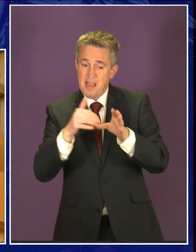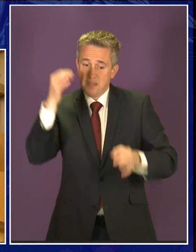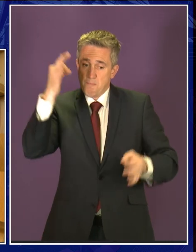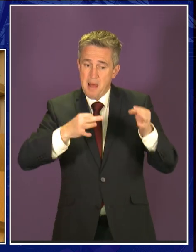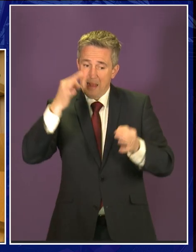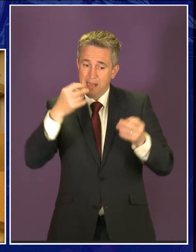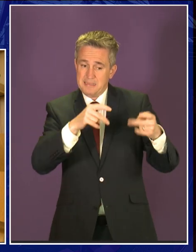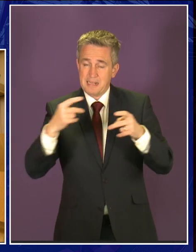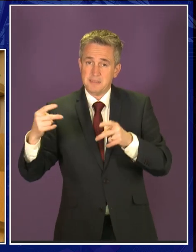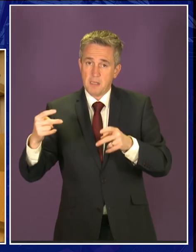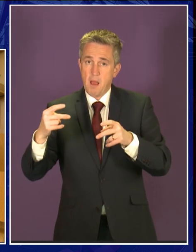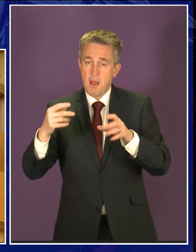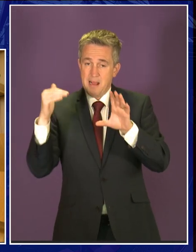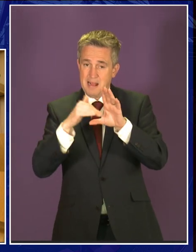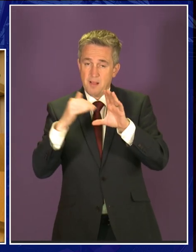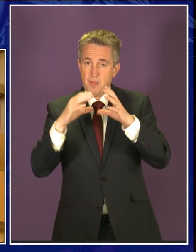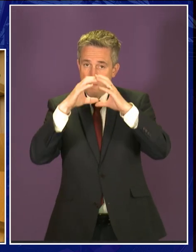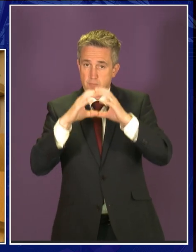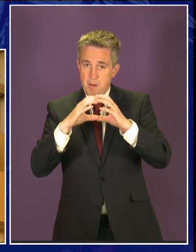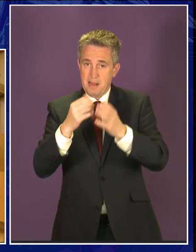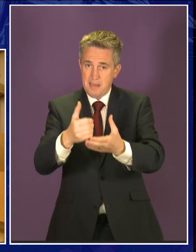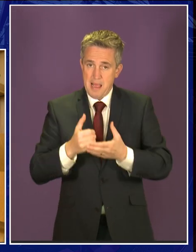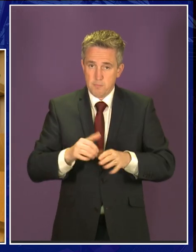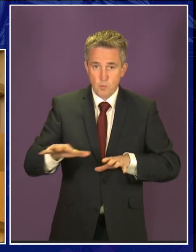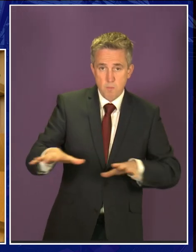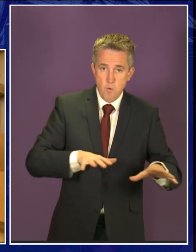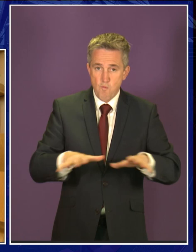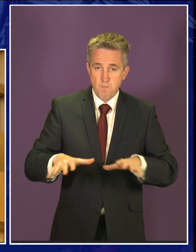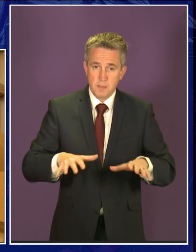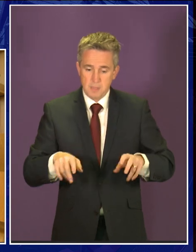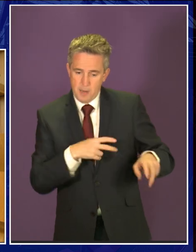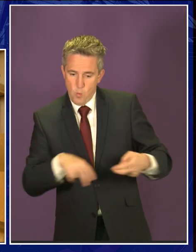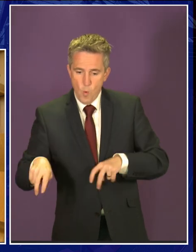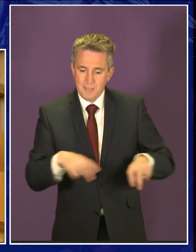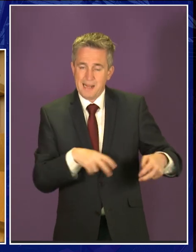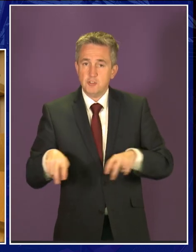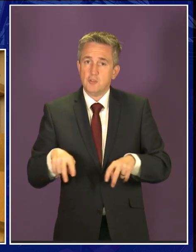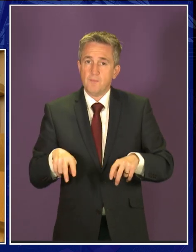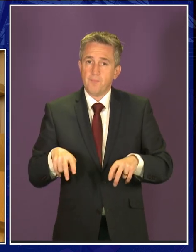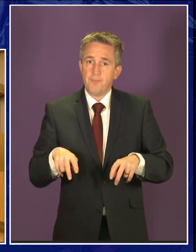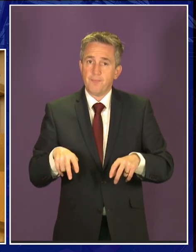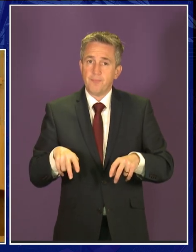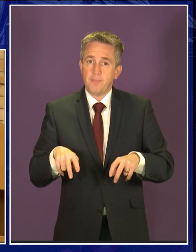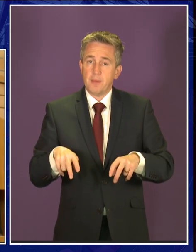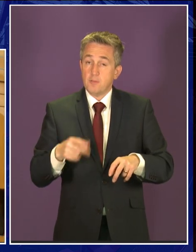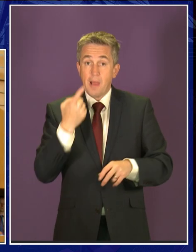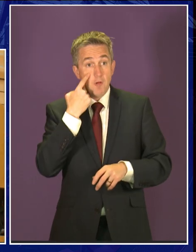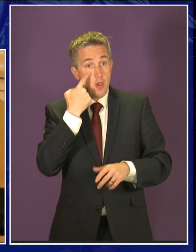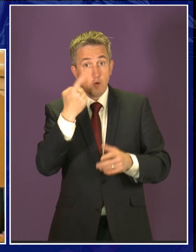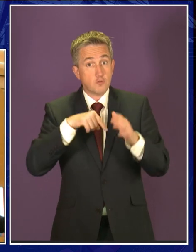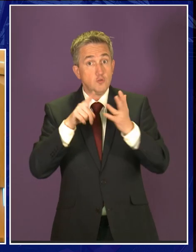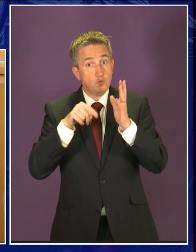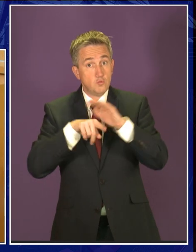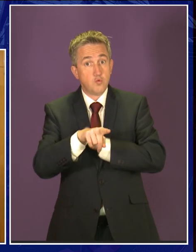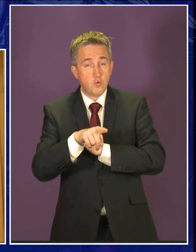in precisely the area of the brain that subserves movement and coordination. And the whole painting is built, it's on YouTube, you can